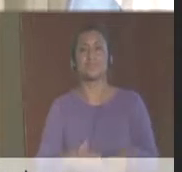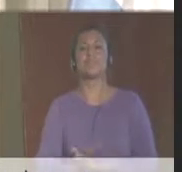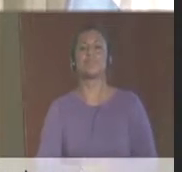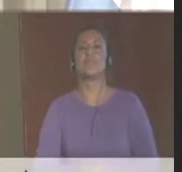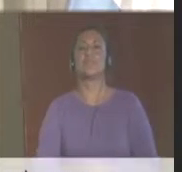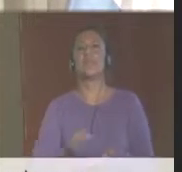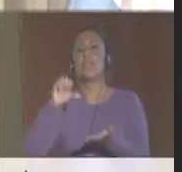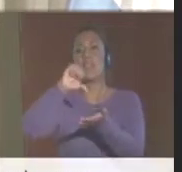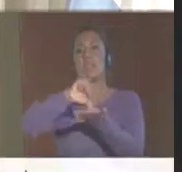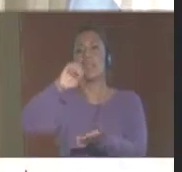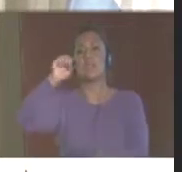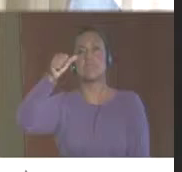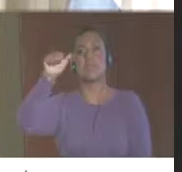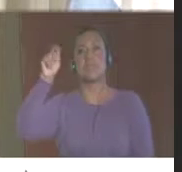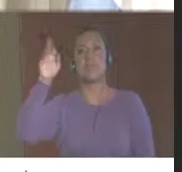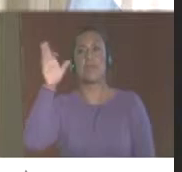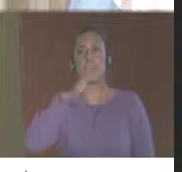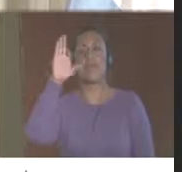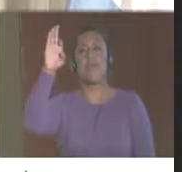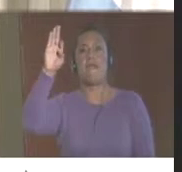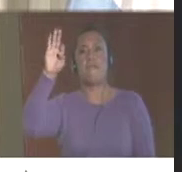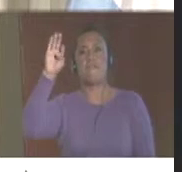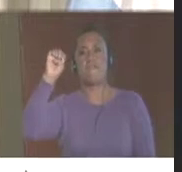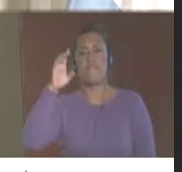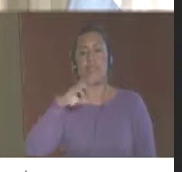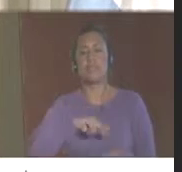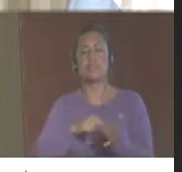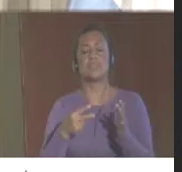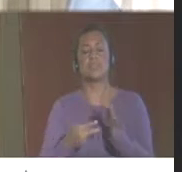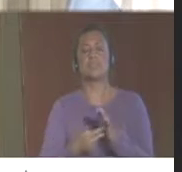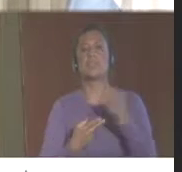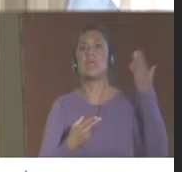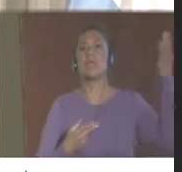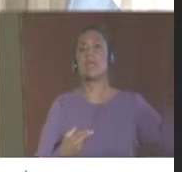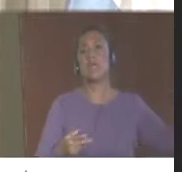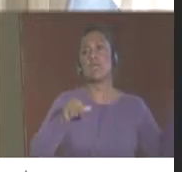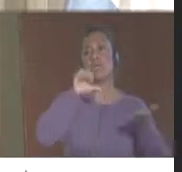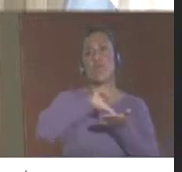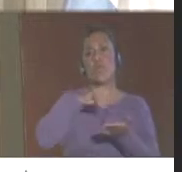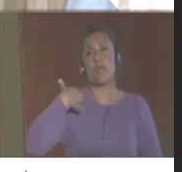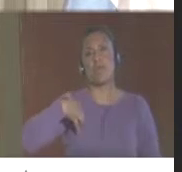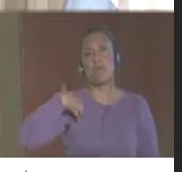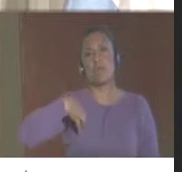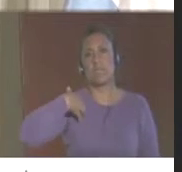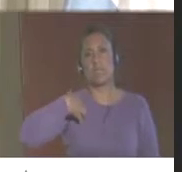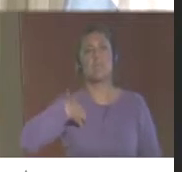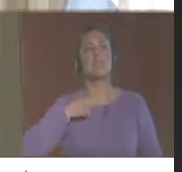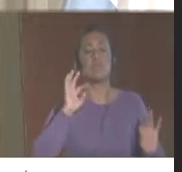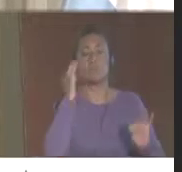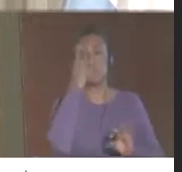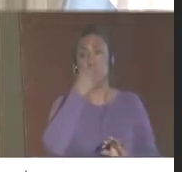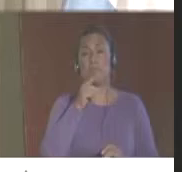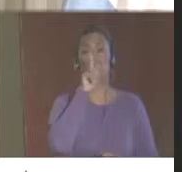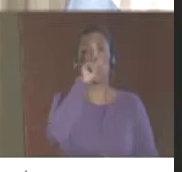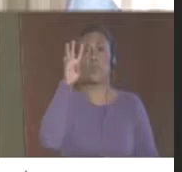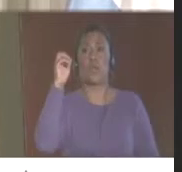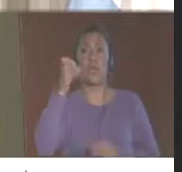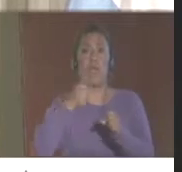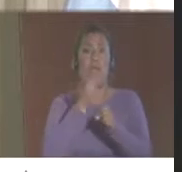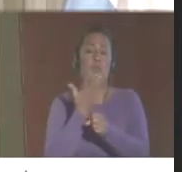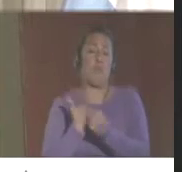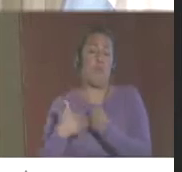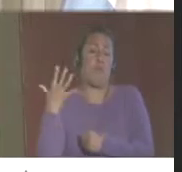debate after this. Santa Fe is the capital of the second state of Argentina. It is an historic city, 440